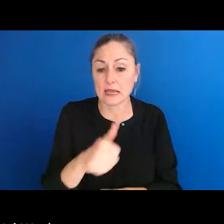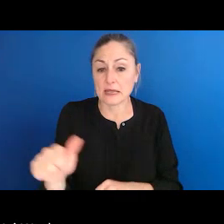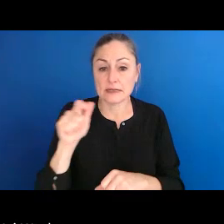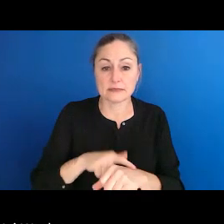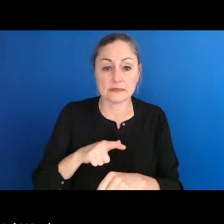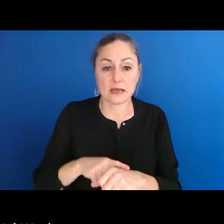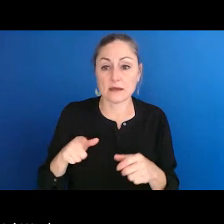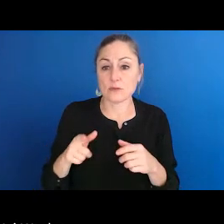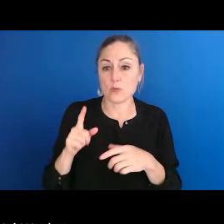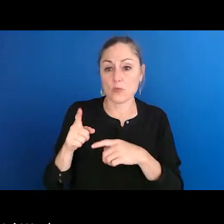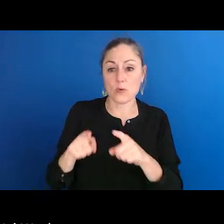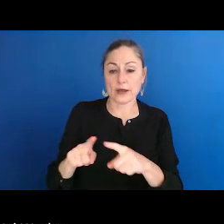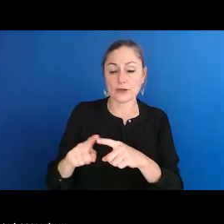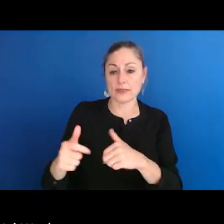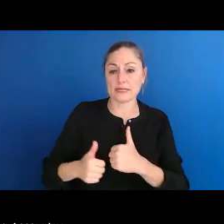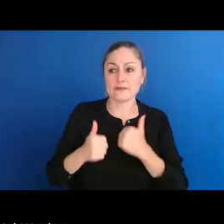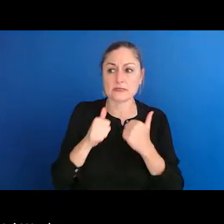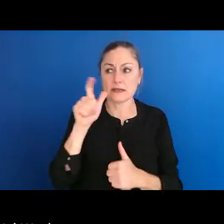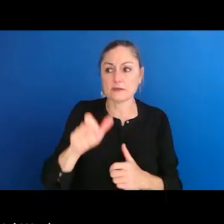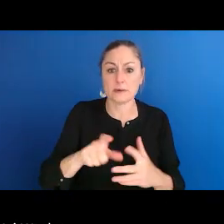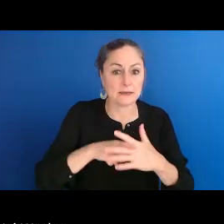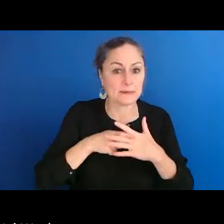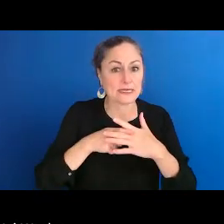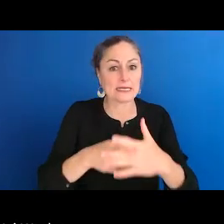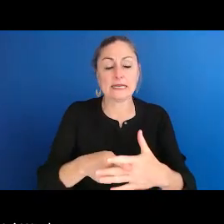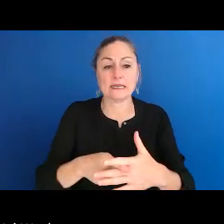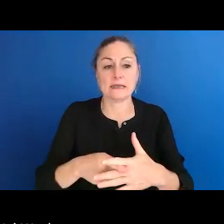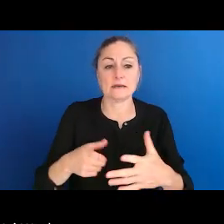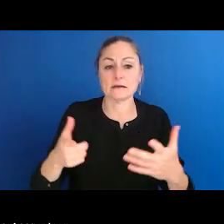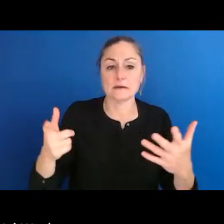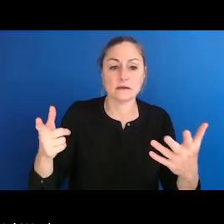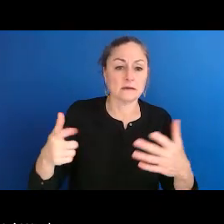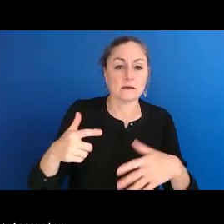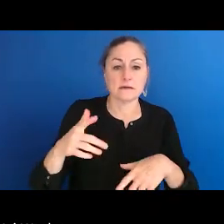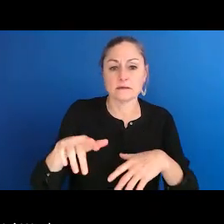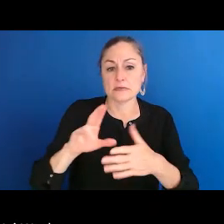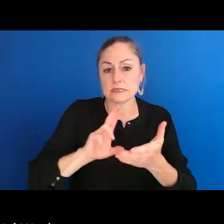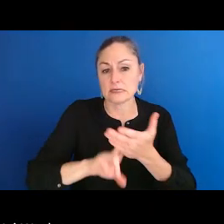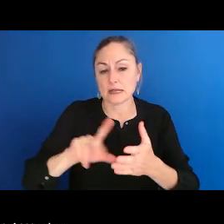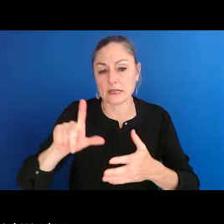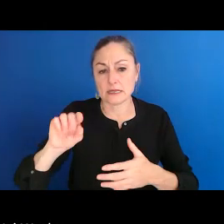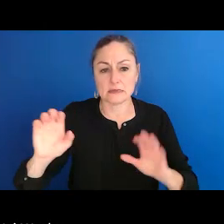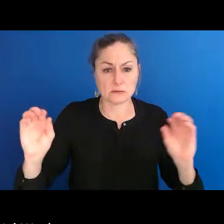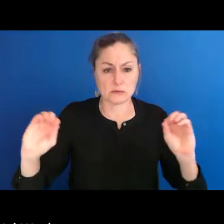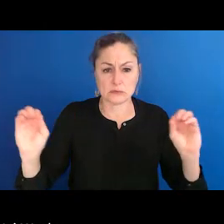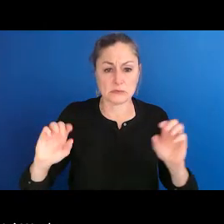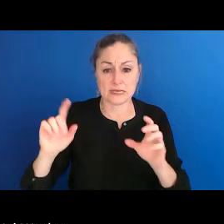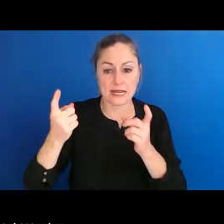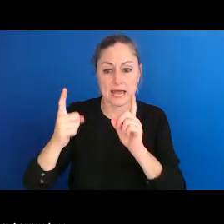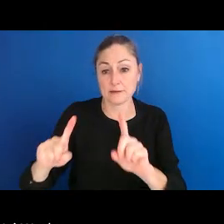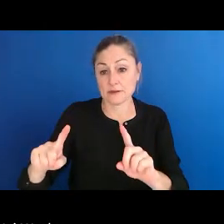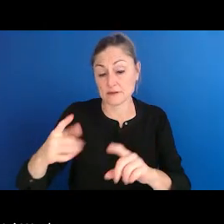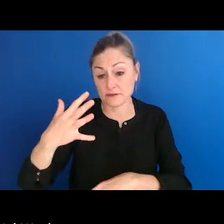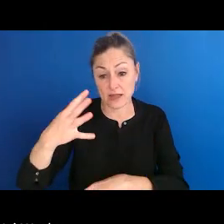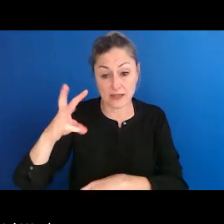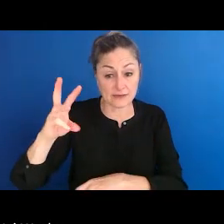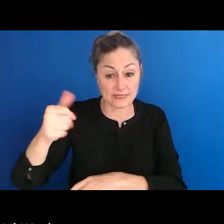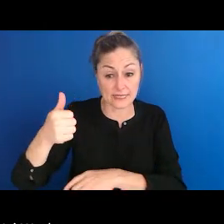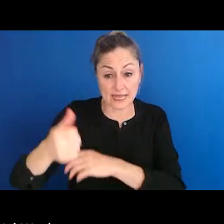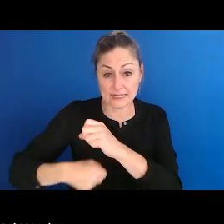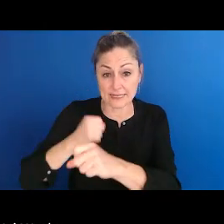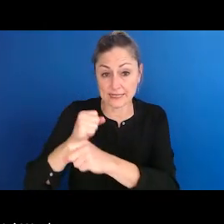tenancy. So it doesn't have to be made up front as someone's inquiring about a unit, signing a lease, or moving in. It can happen 5 to 10 years into a